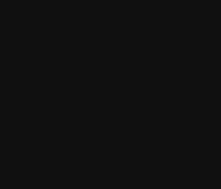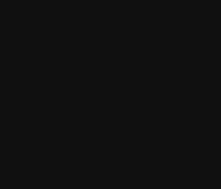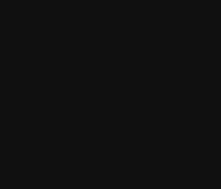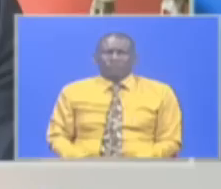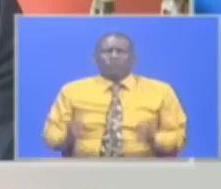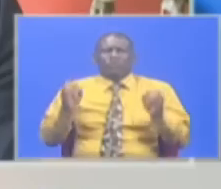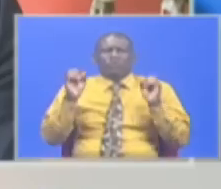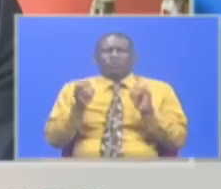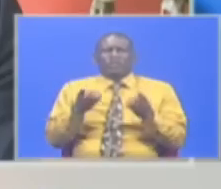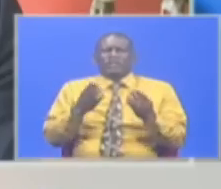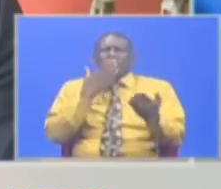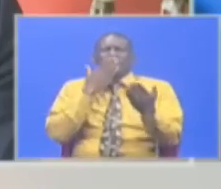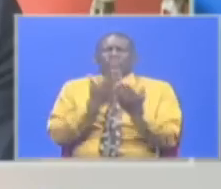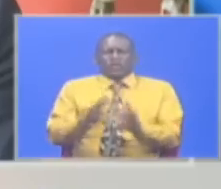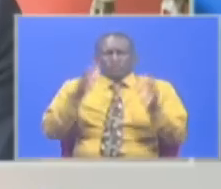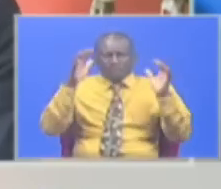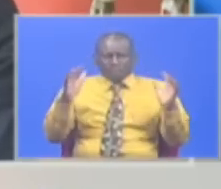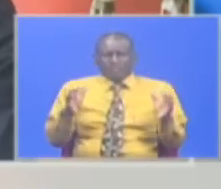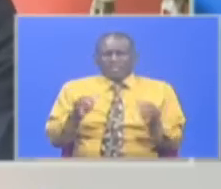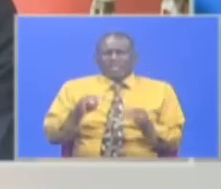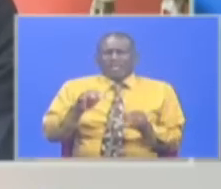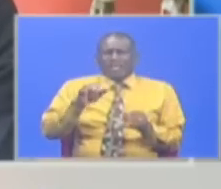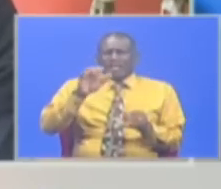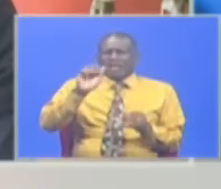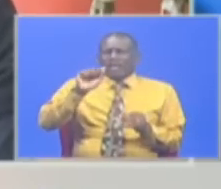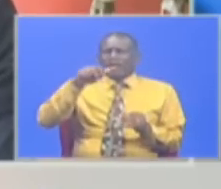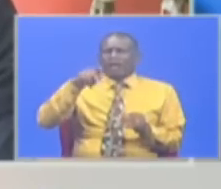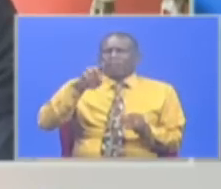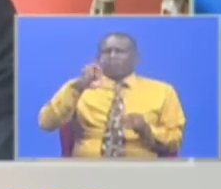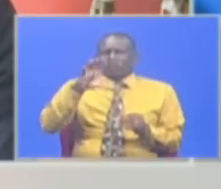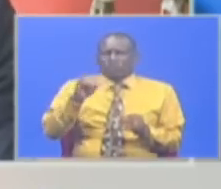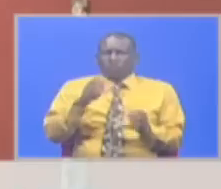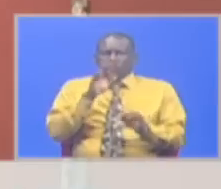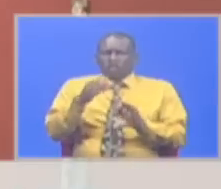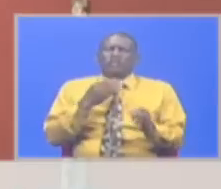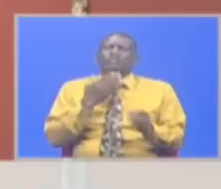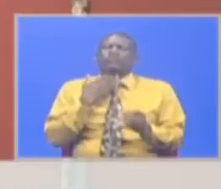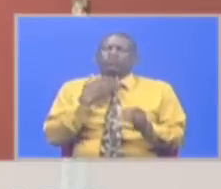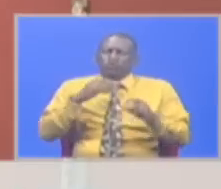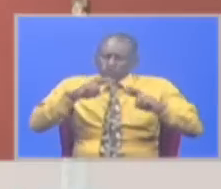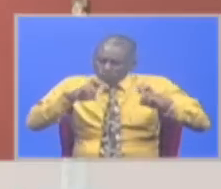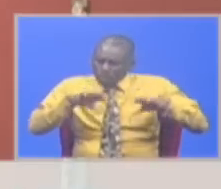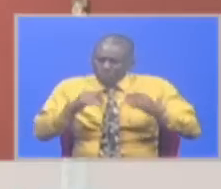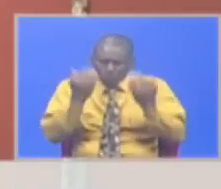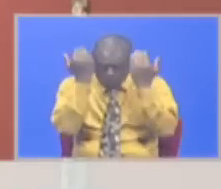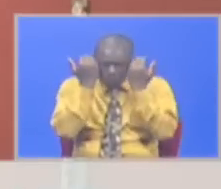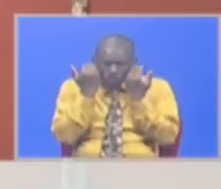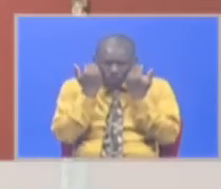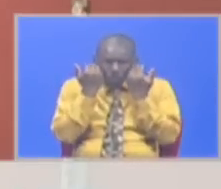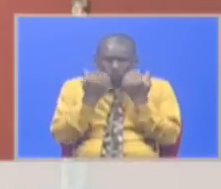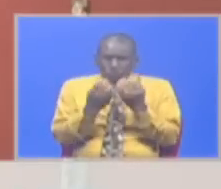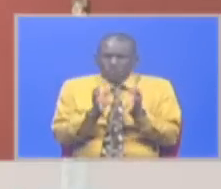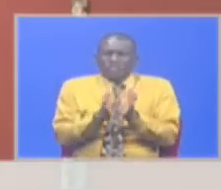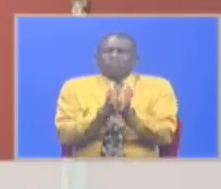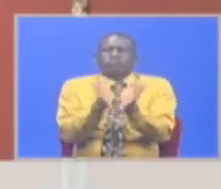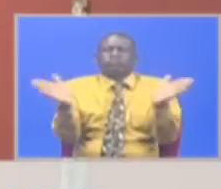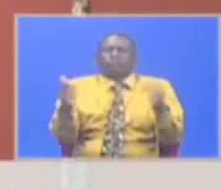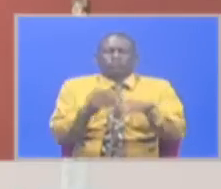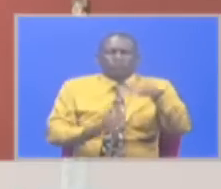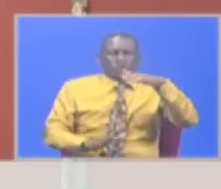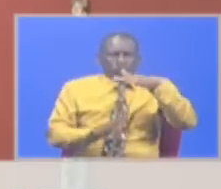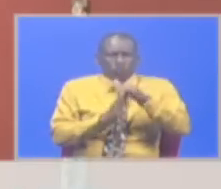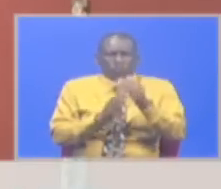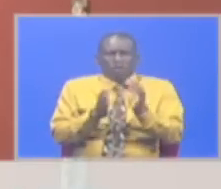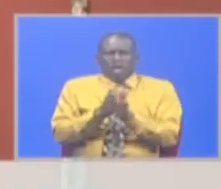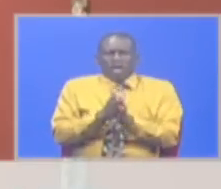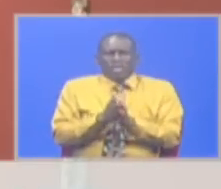Right. Thanks very much, Silas. And of course, if you have to look at the judiciary, you have to look at the judiciary wholesome and right at the top. And with less